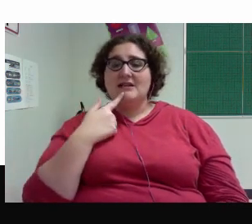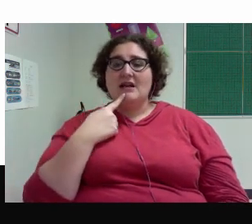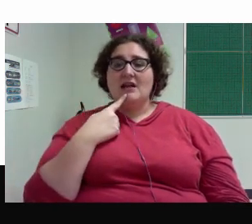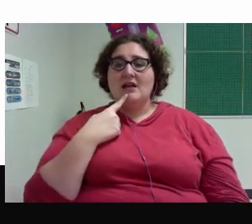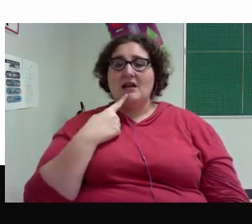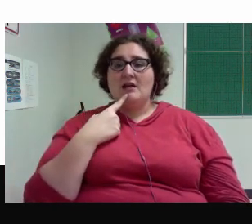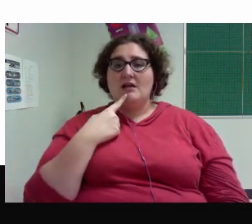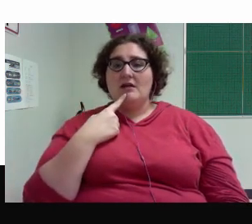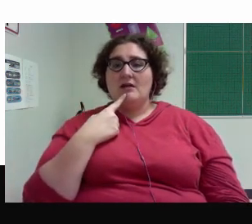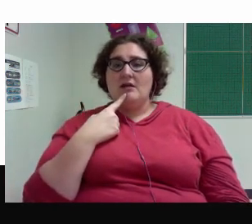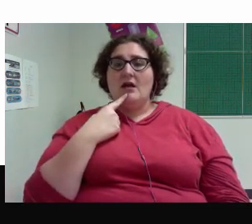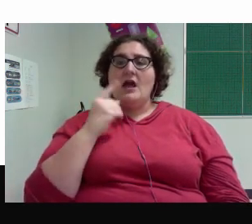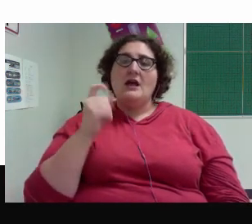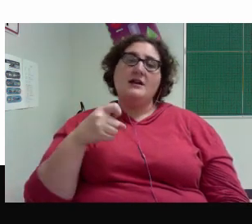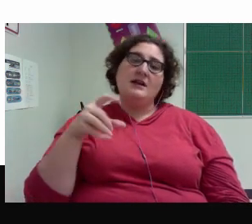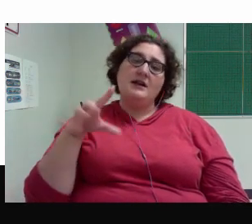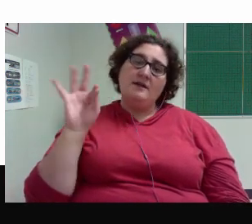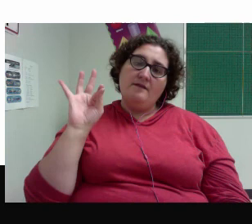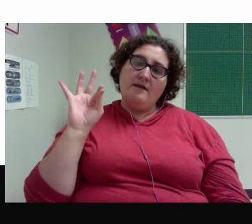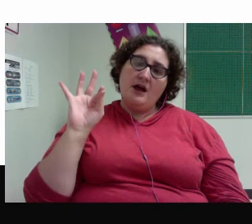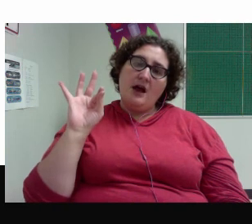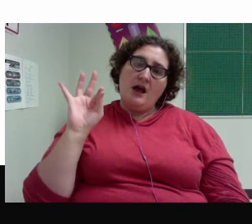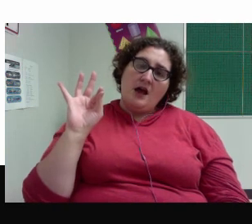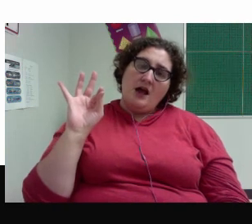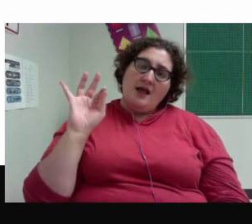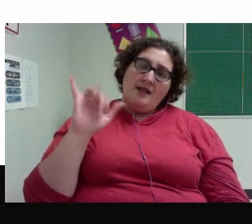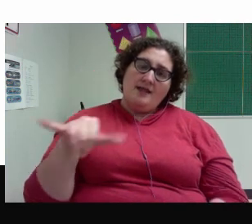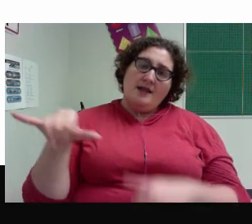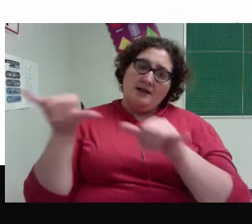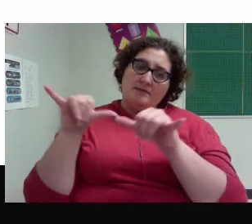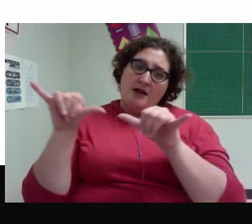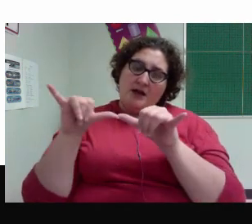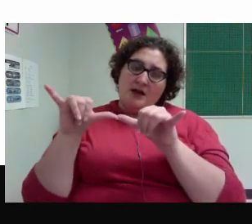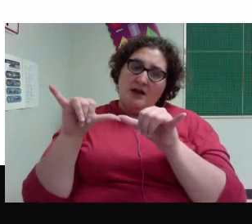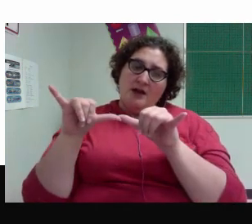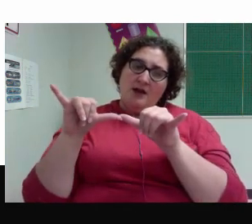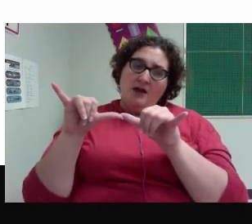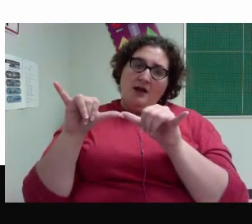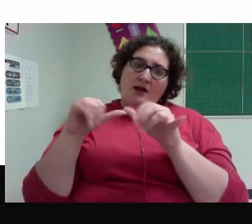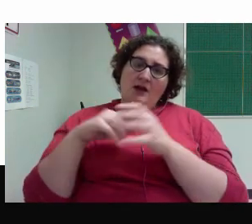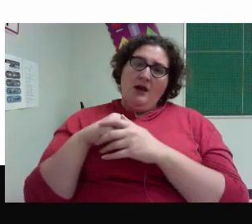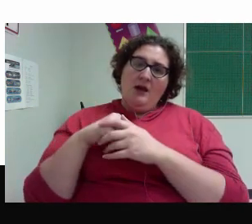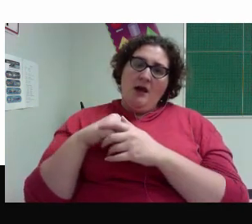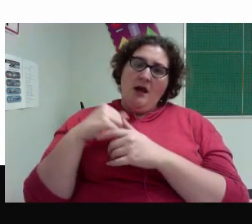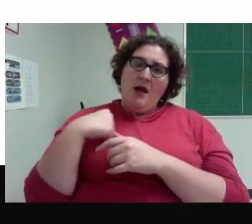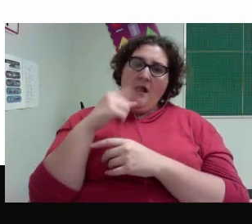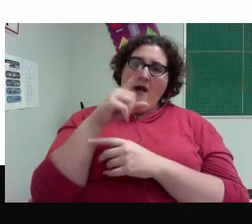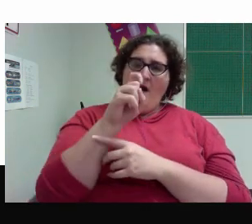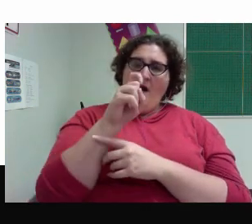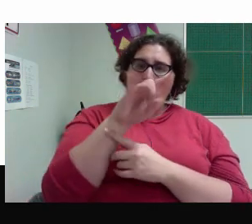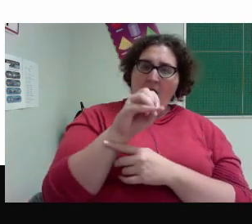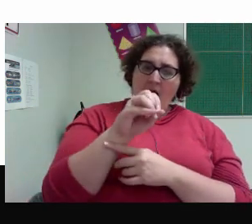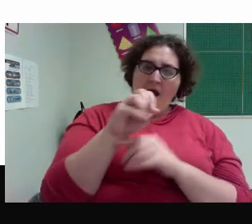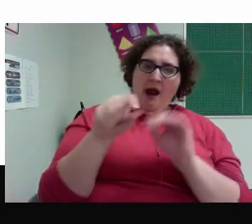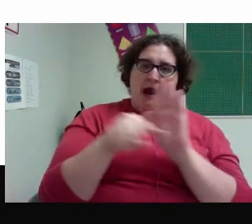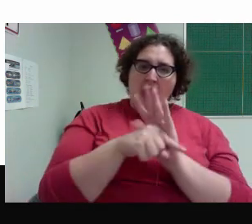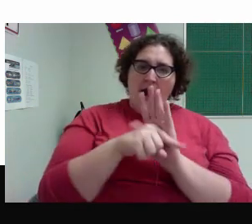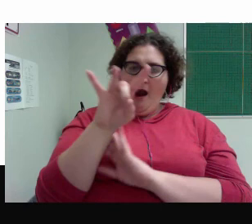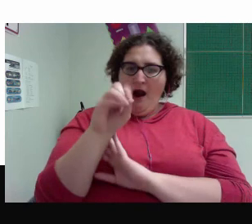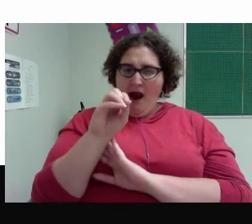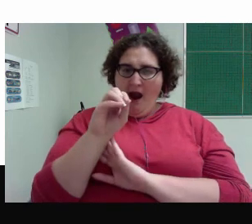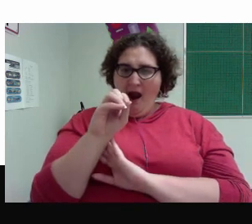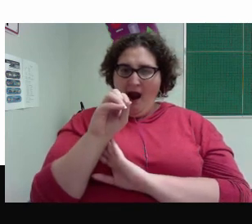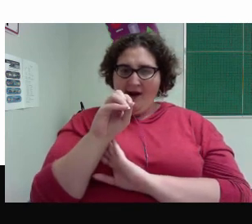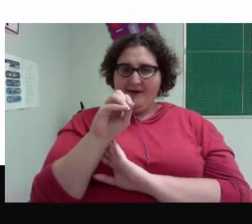from the standpoint of, I need to find what this angle measure is. And they would take 180 minus